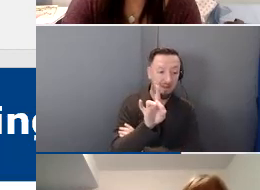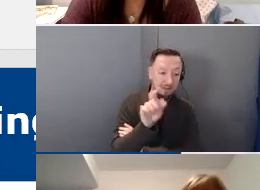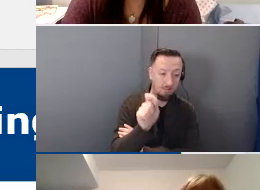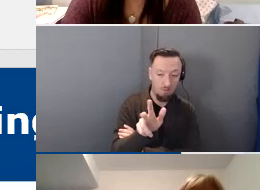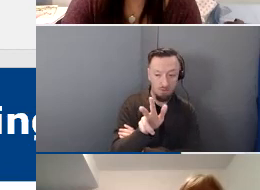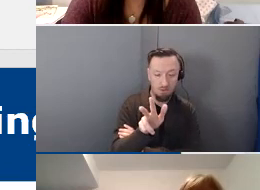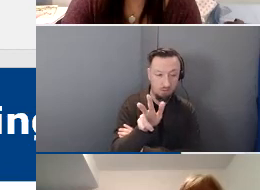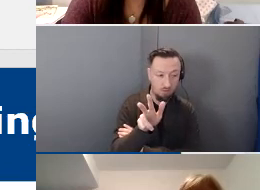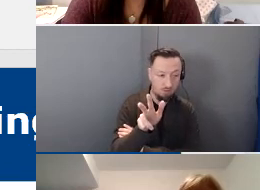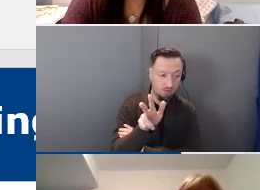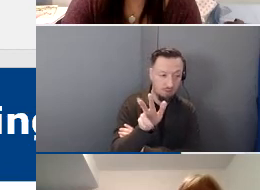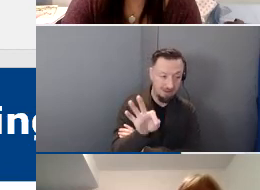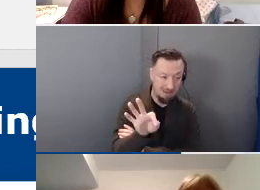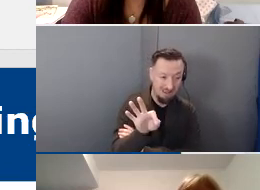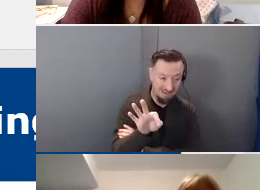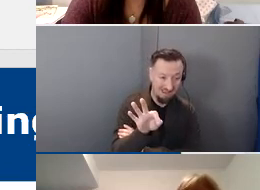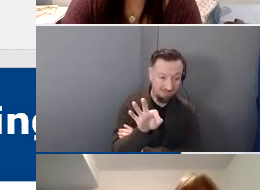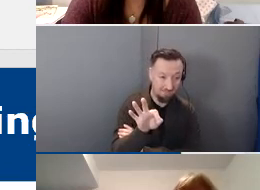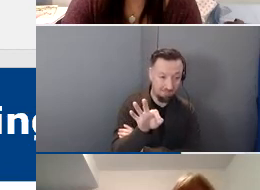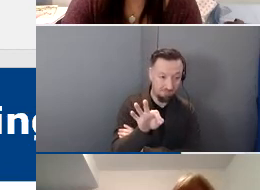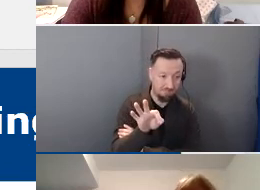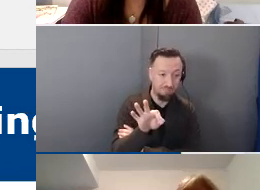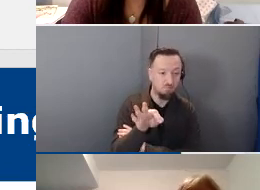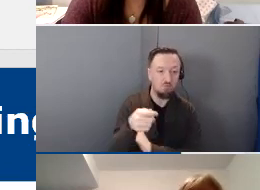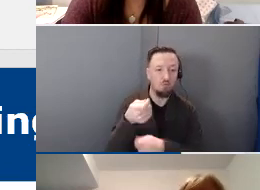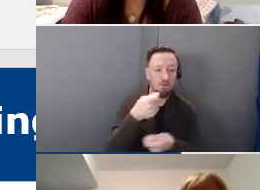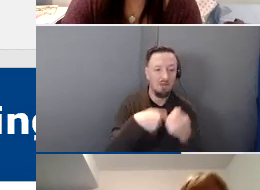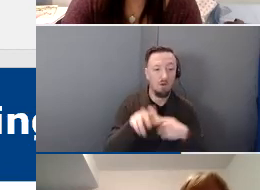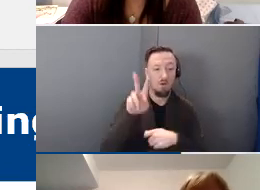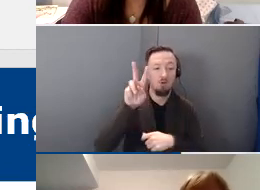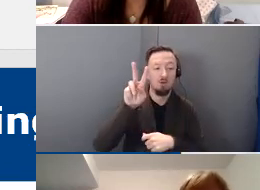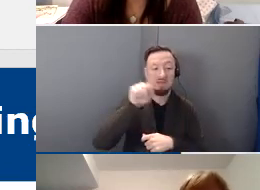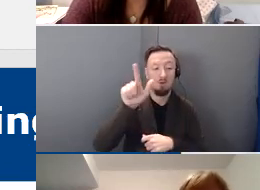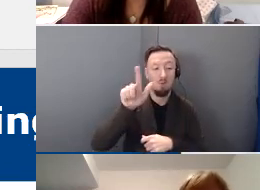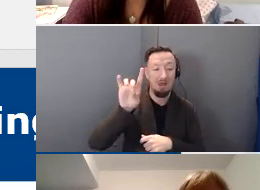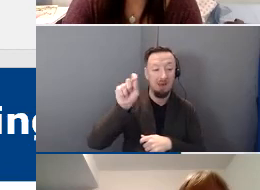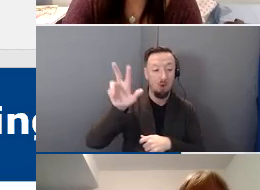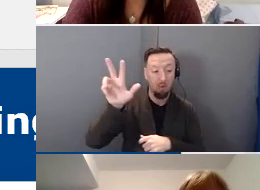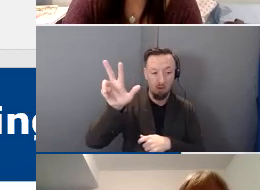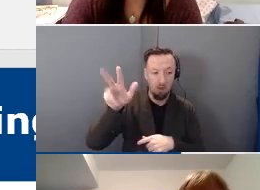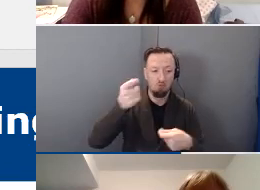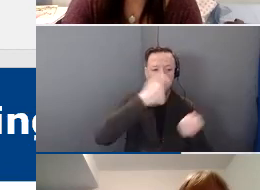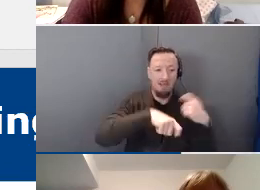Z28.3. So Z28.39 actually replaced Z28.3.